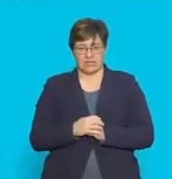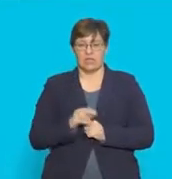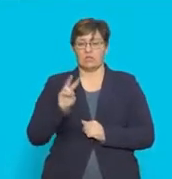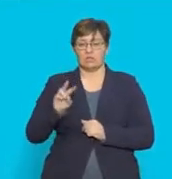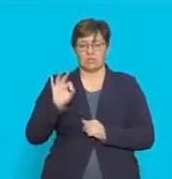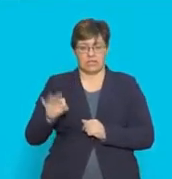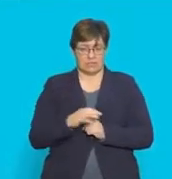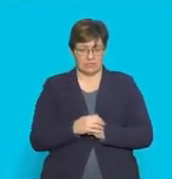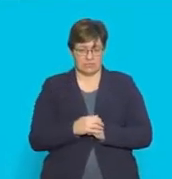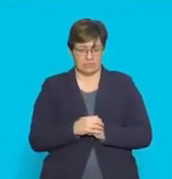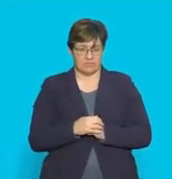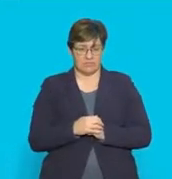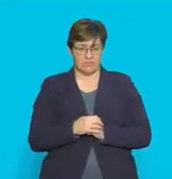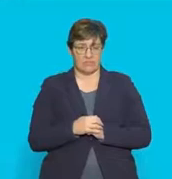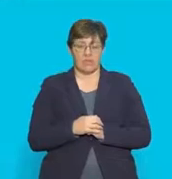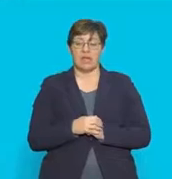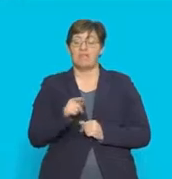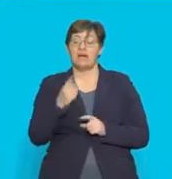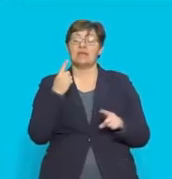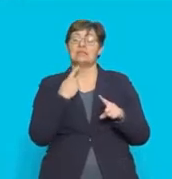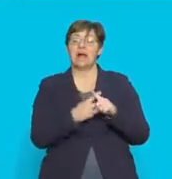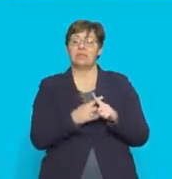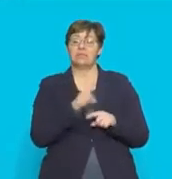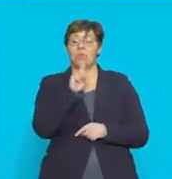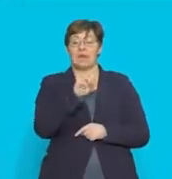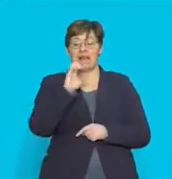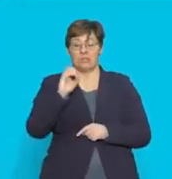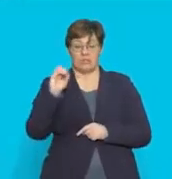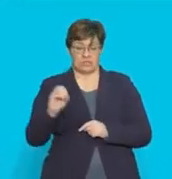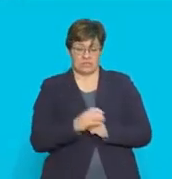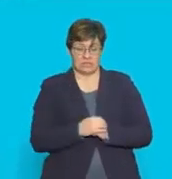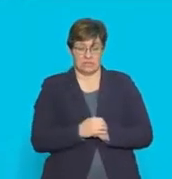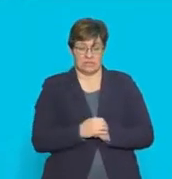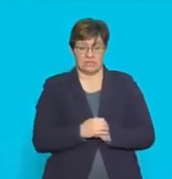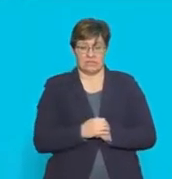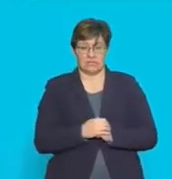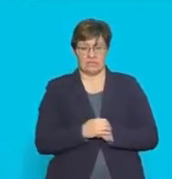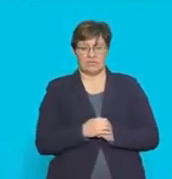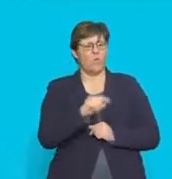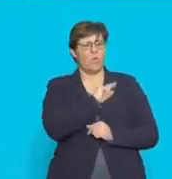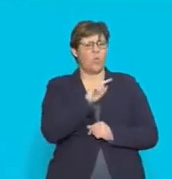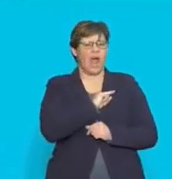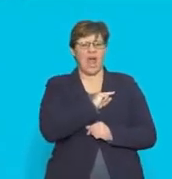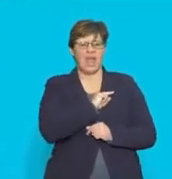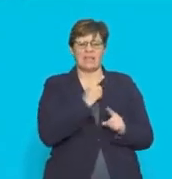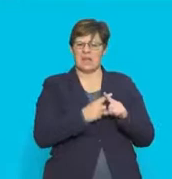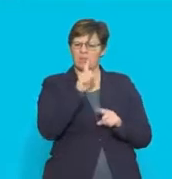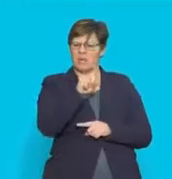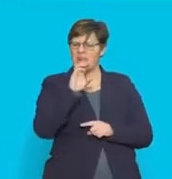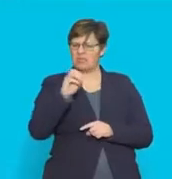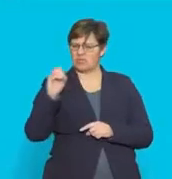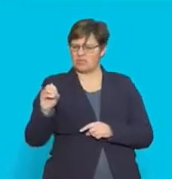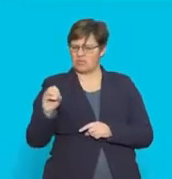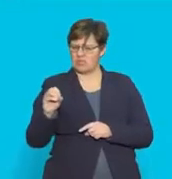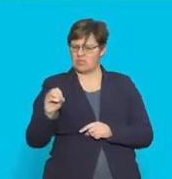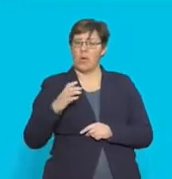0.23232323, right? If I was to multiply this by 100, why am I multiplying this by 100? Because I'm trying to